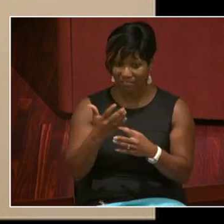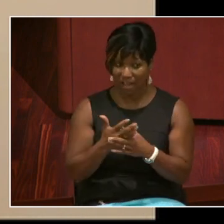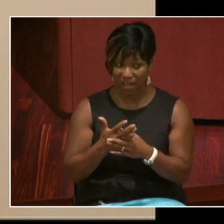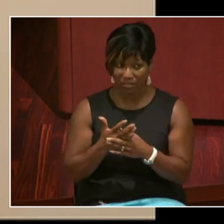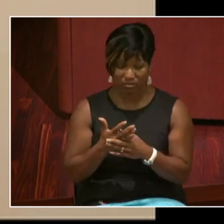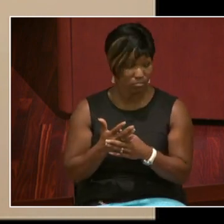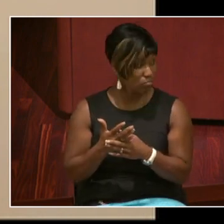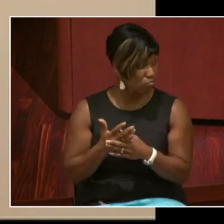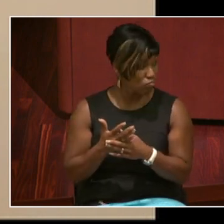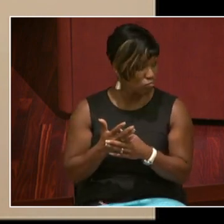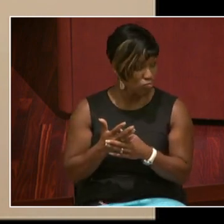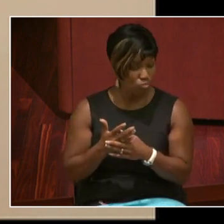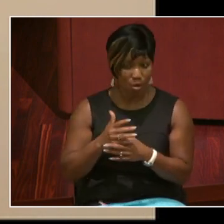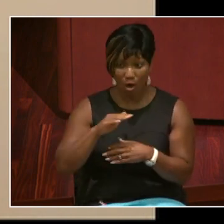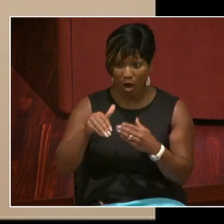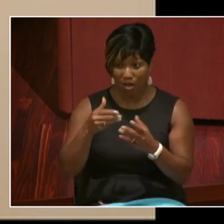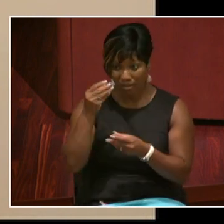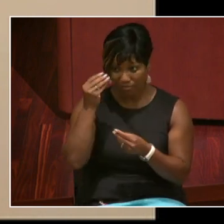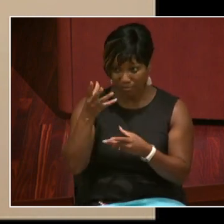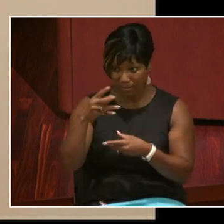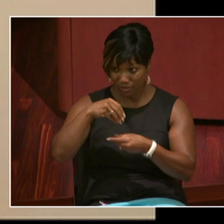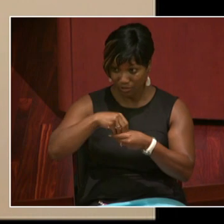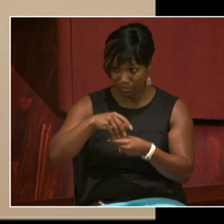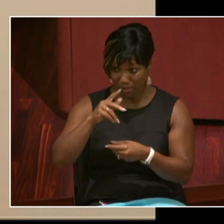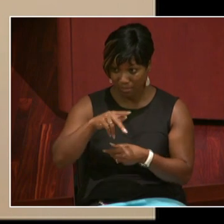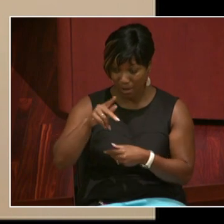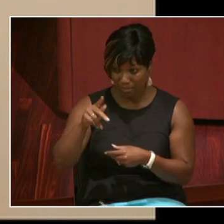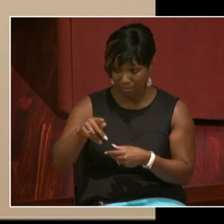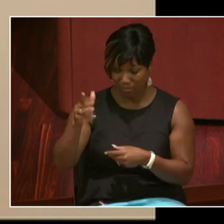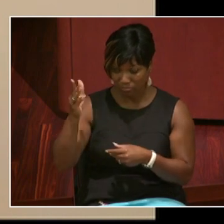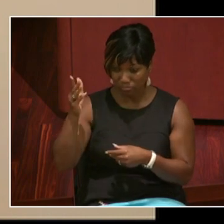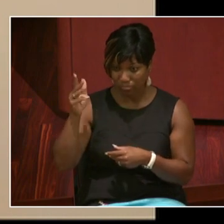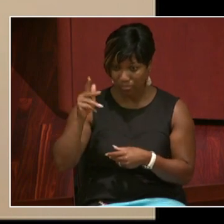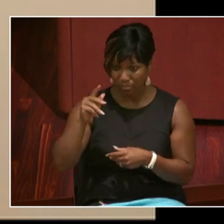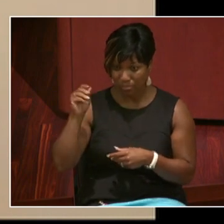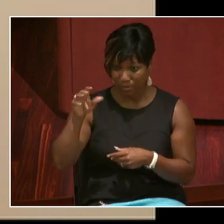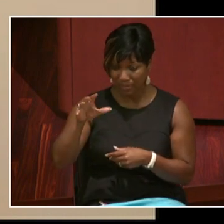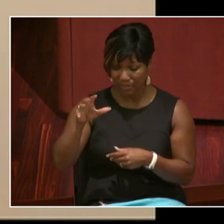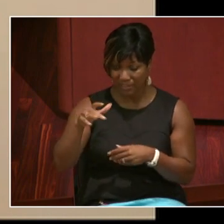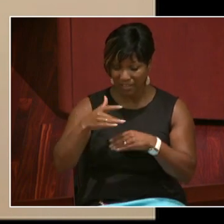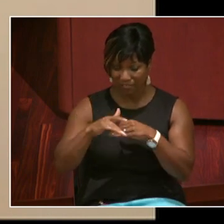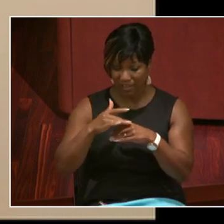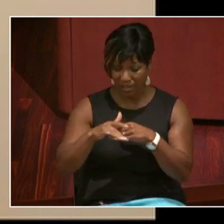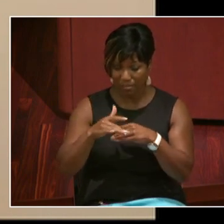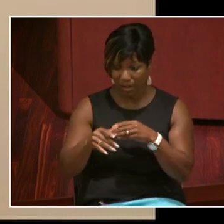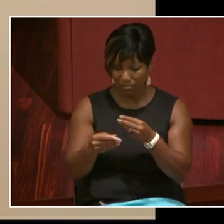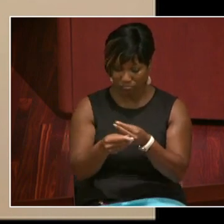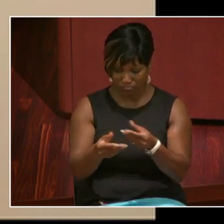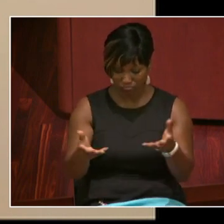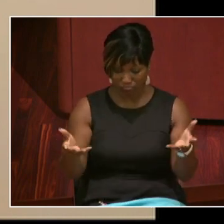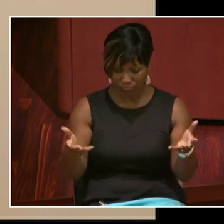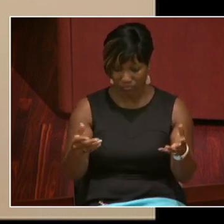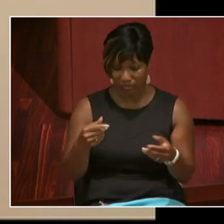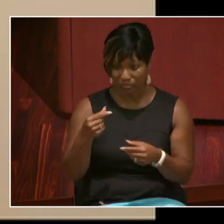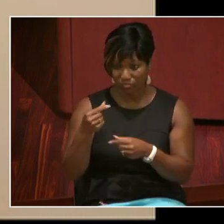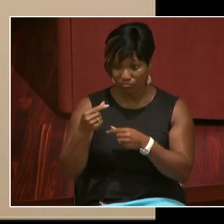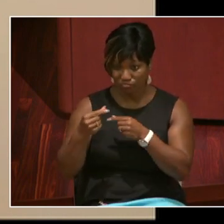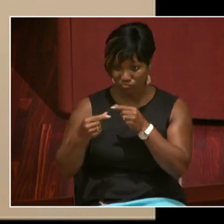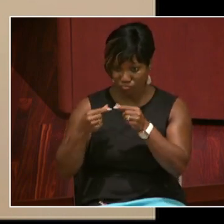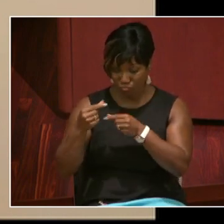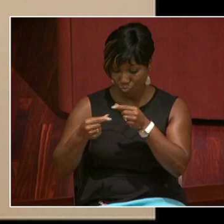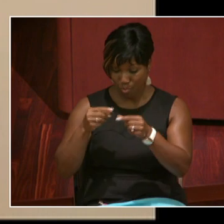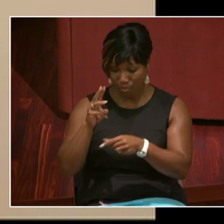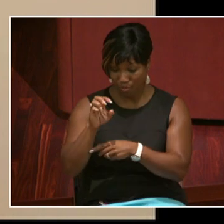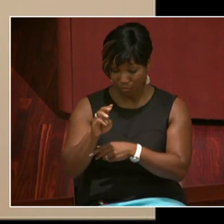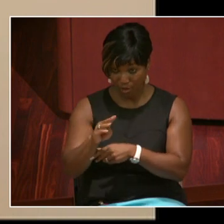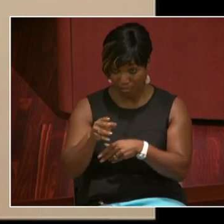All of the information that I've included in my PowerPoint presentation is available in the handouts that are on the virtual genealogy website. But let's go